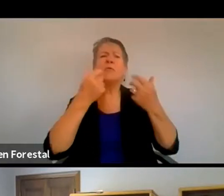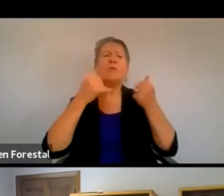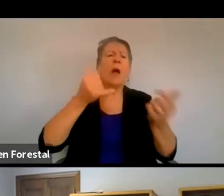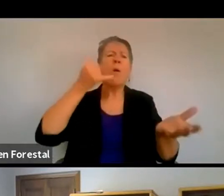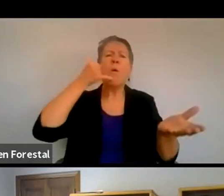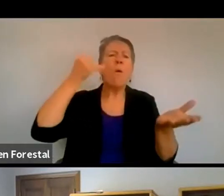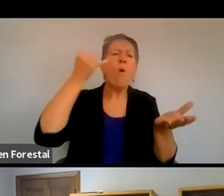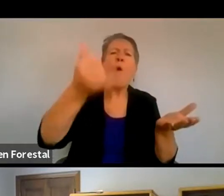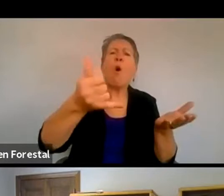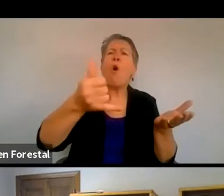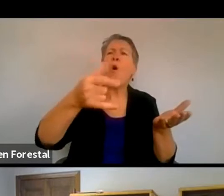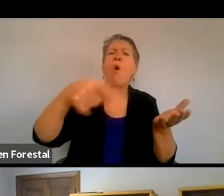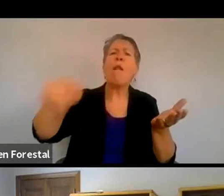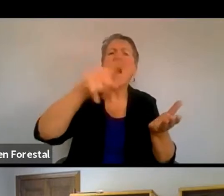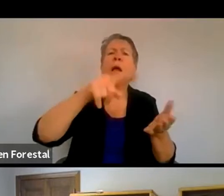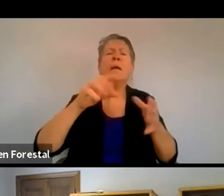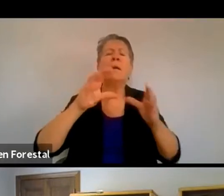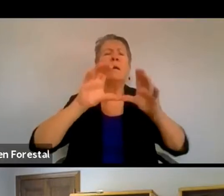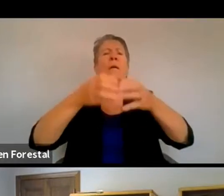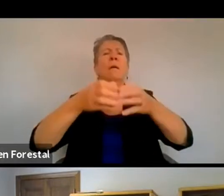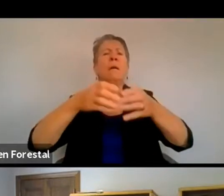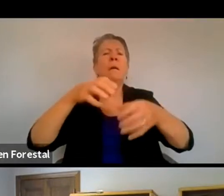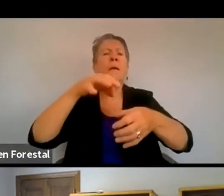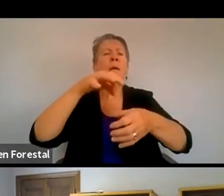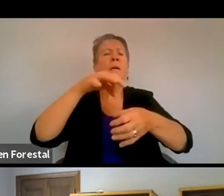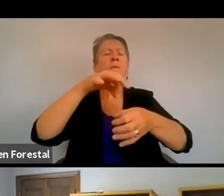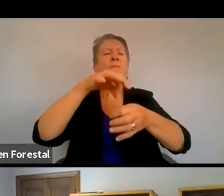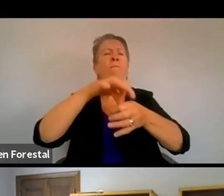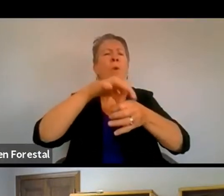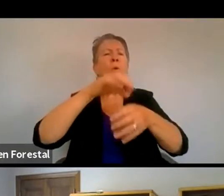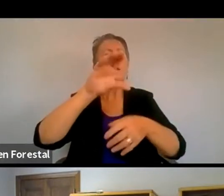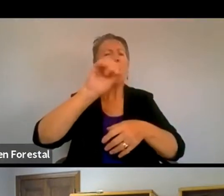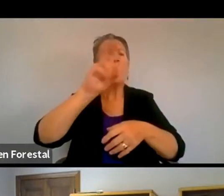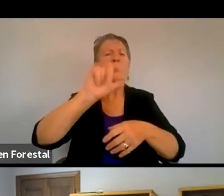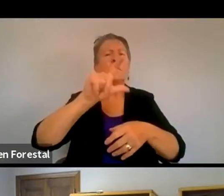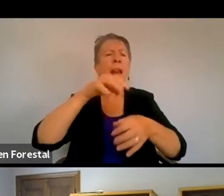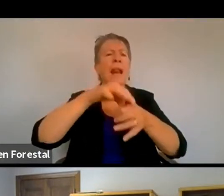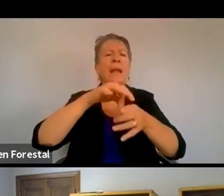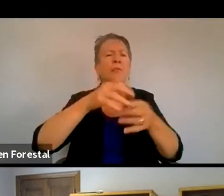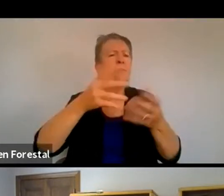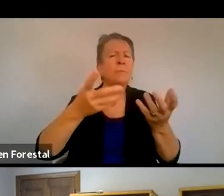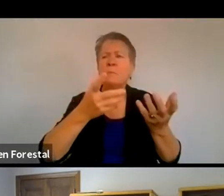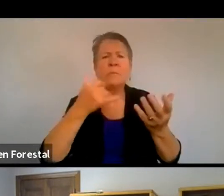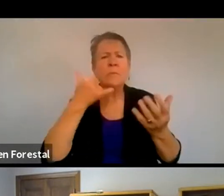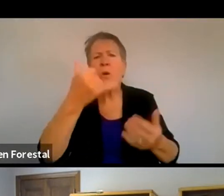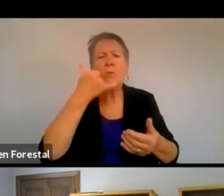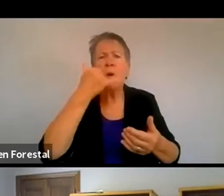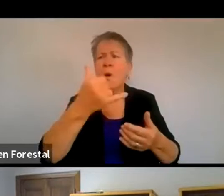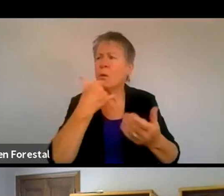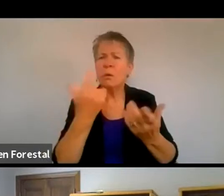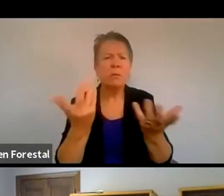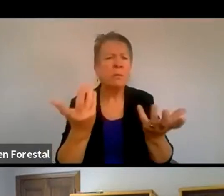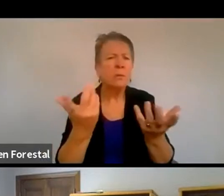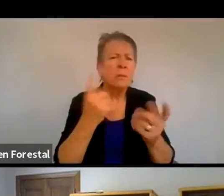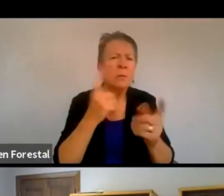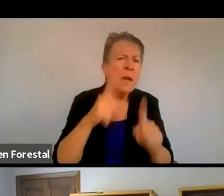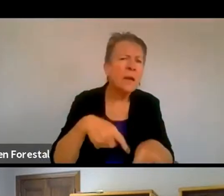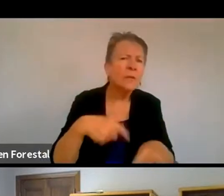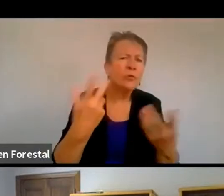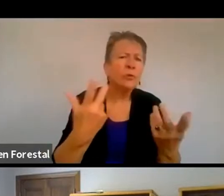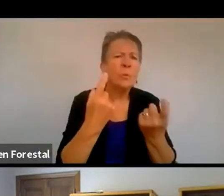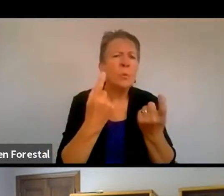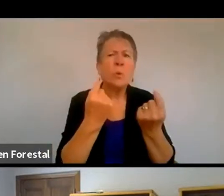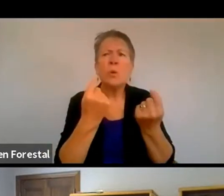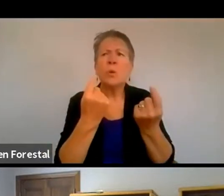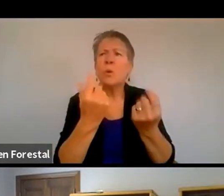but what should people be doing now to try to make sure that they get those ballots and that they can vote? I have to say,